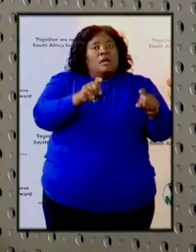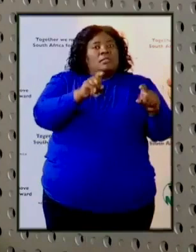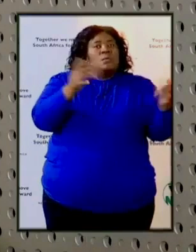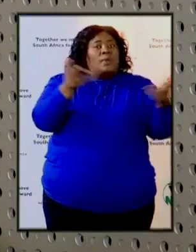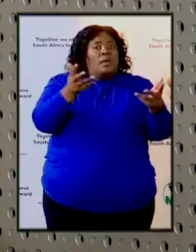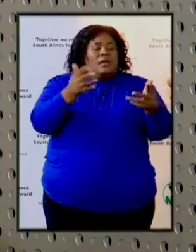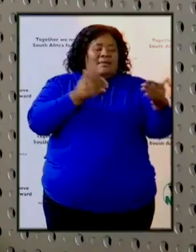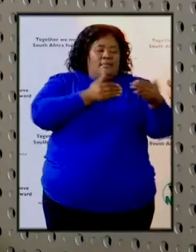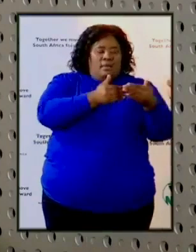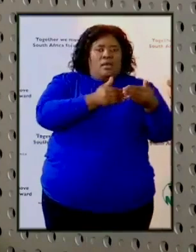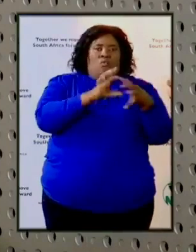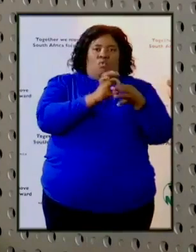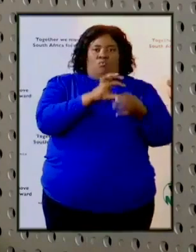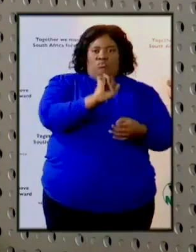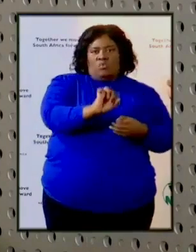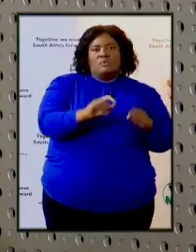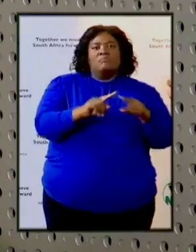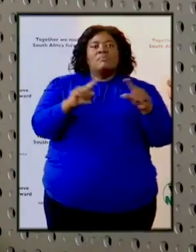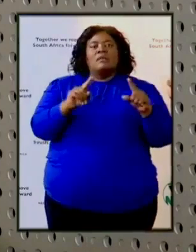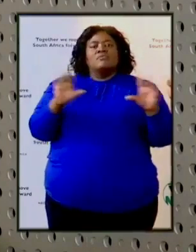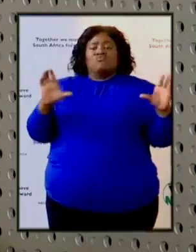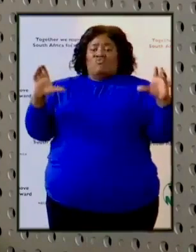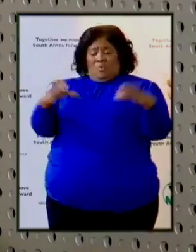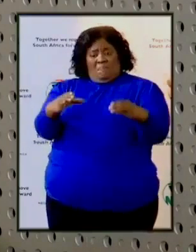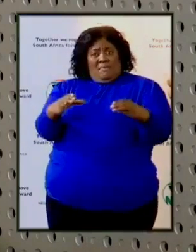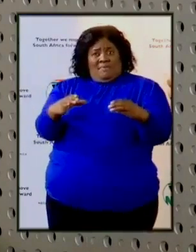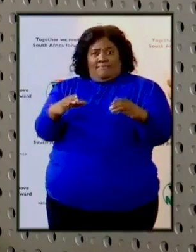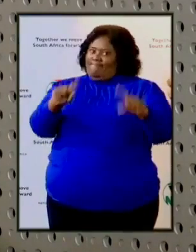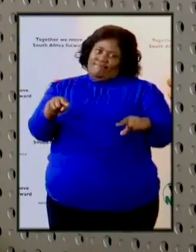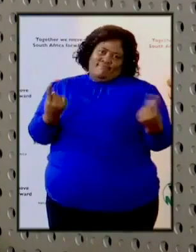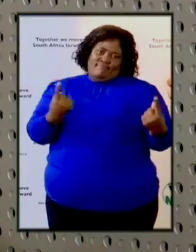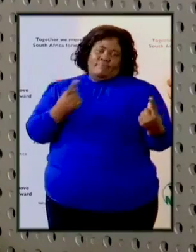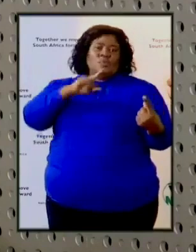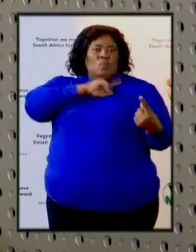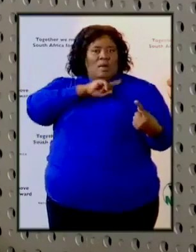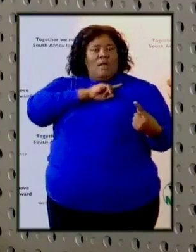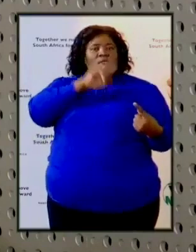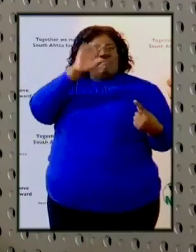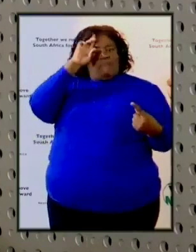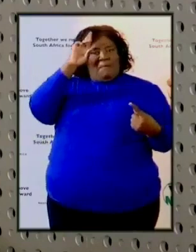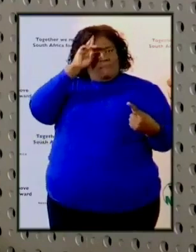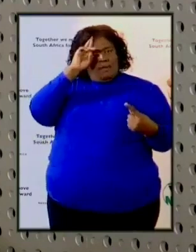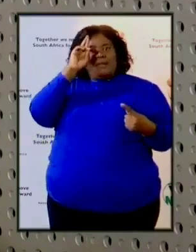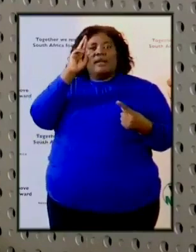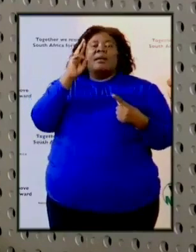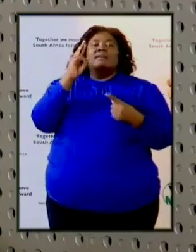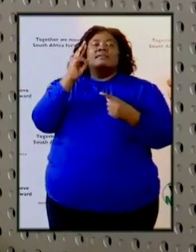not in organized groups, because we still need to keep to the health, social